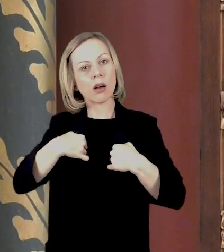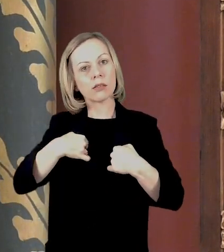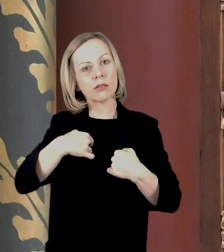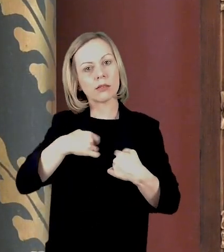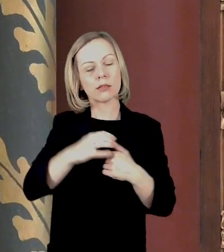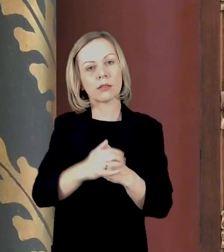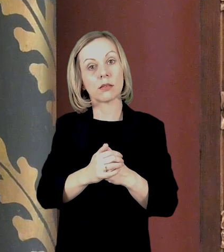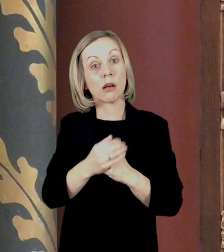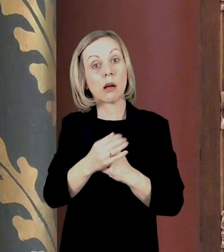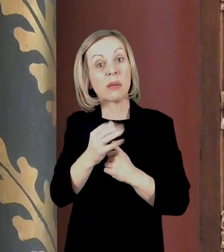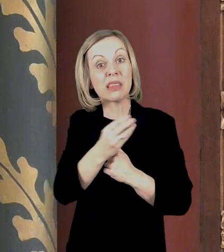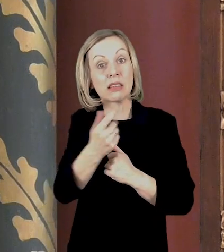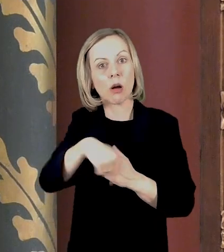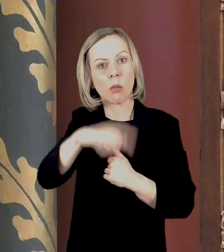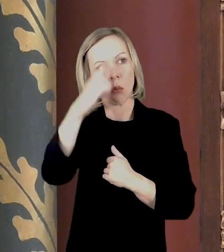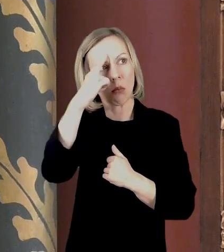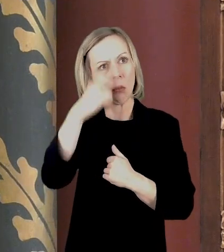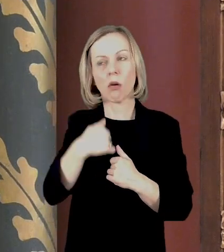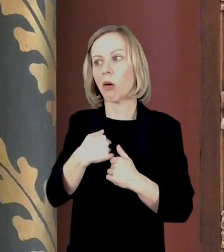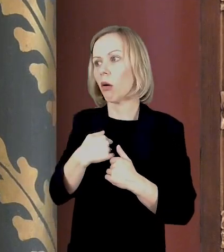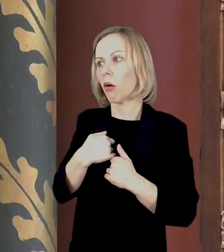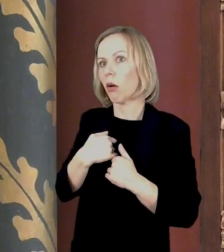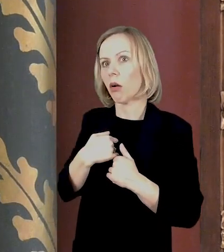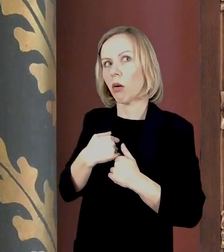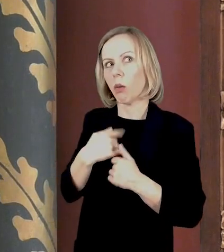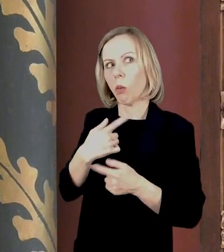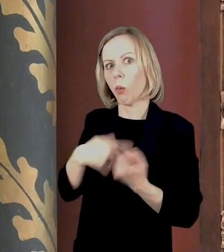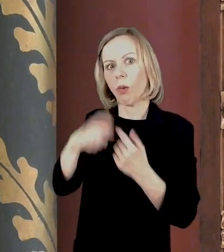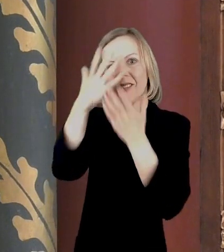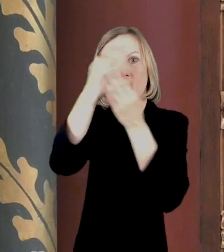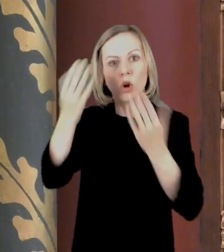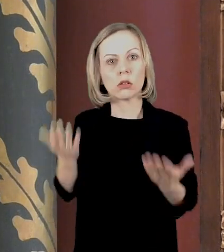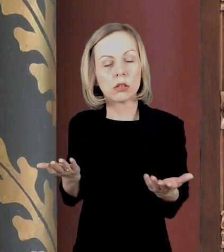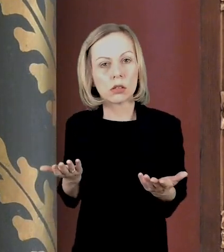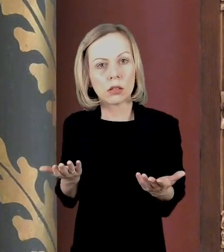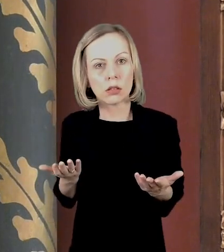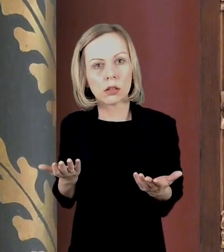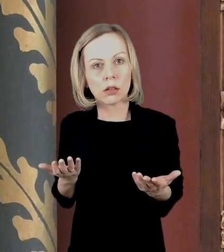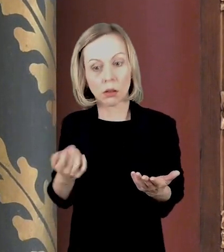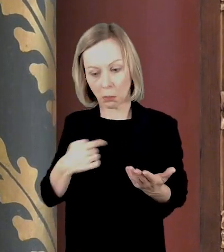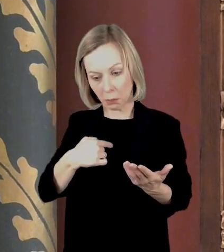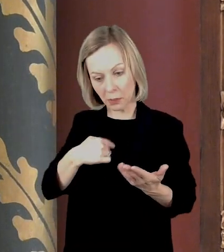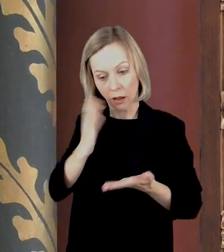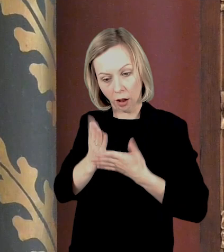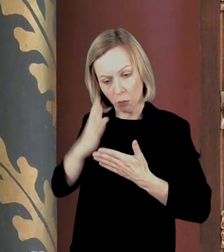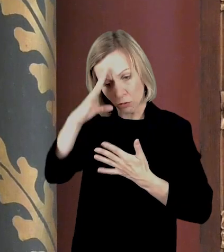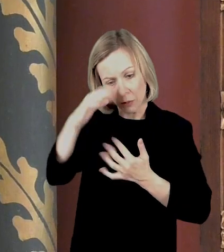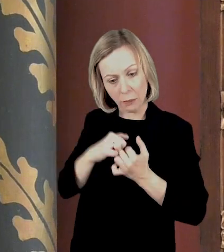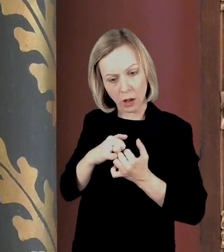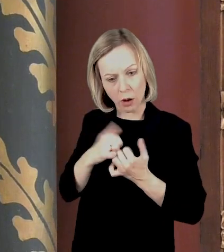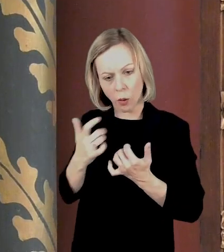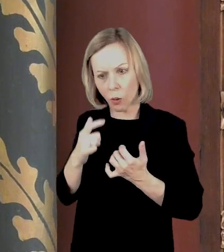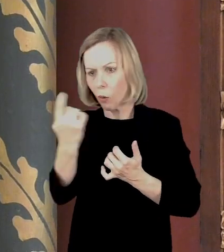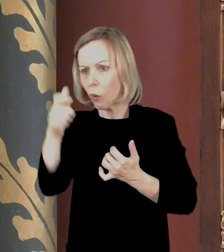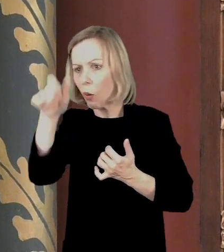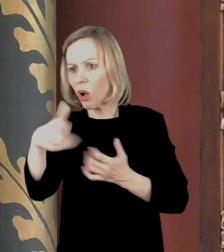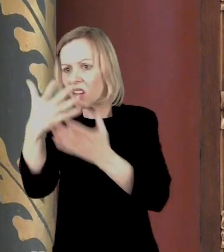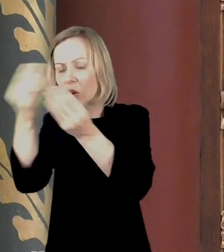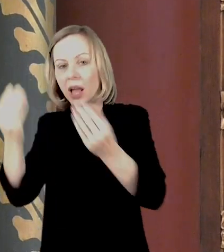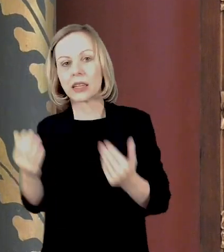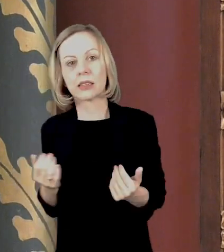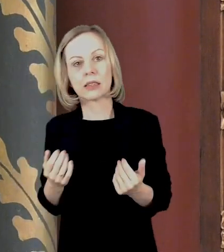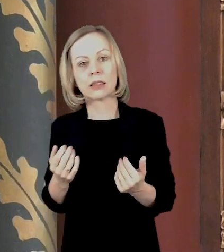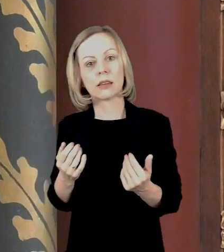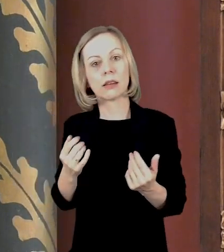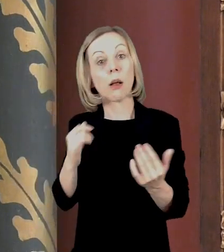may not be remembered at all. What if we are forgotten? And I sometimes wonder whether deep down it